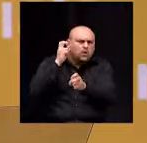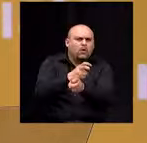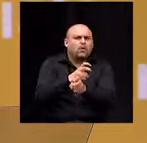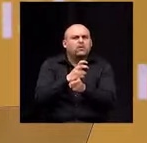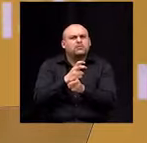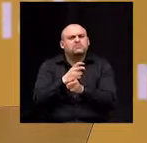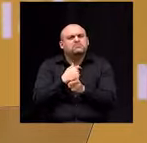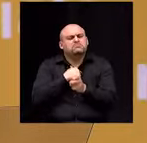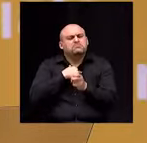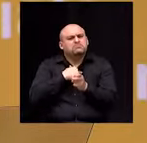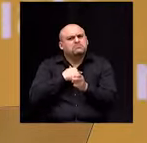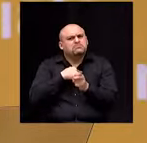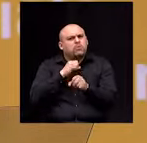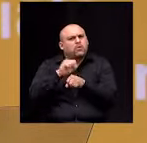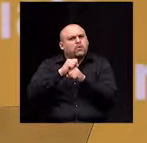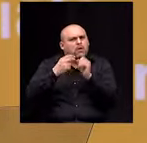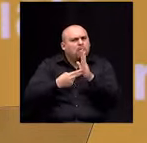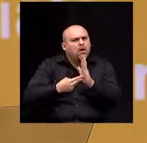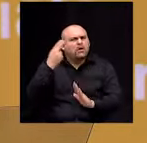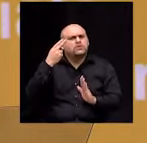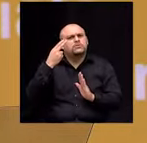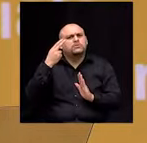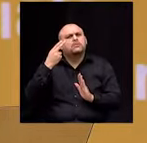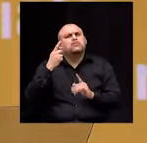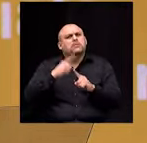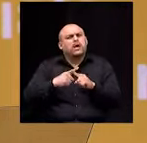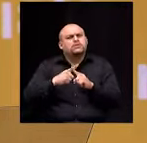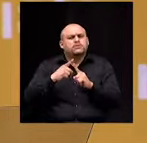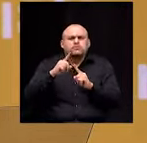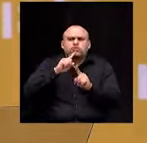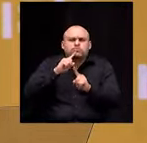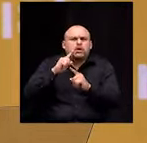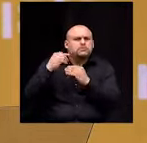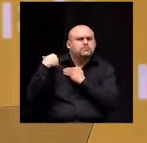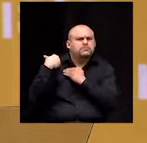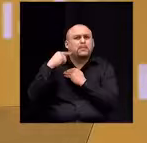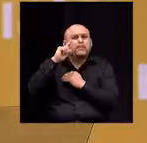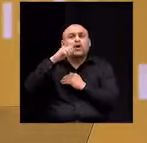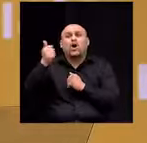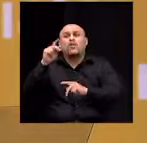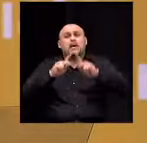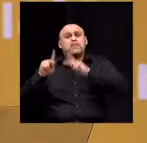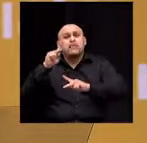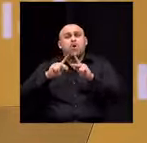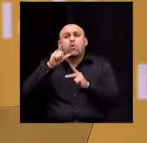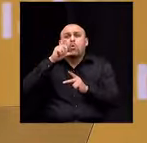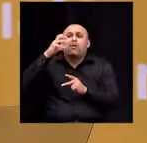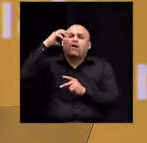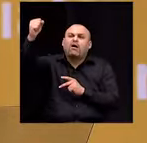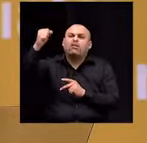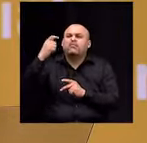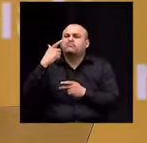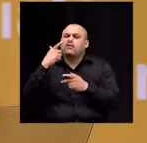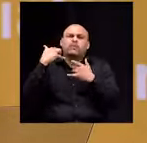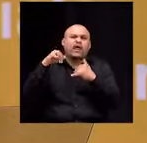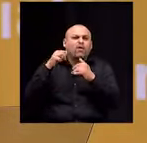going to be honest and responsive. Because while other people were out playing